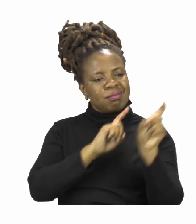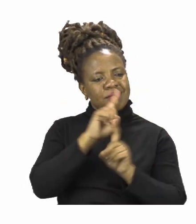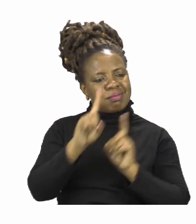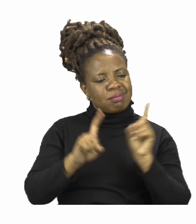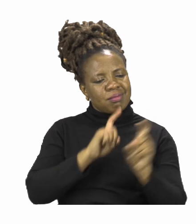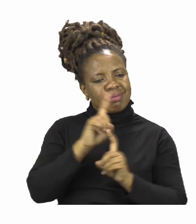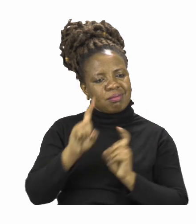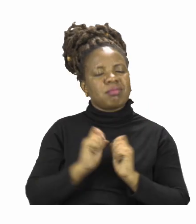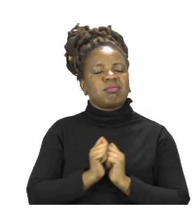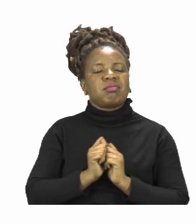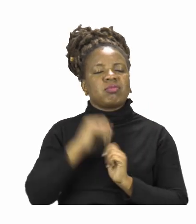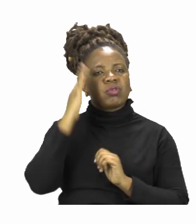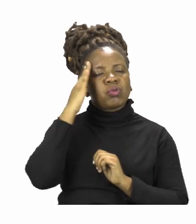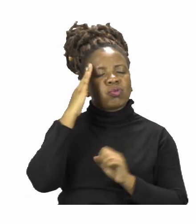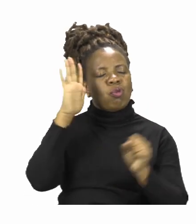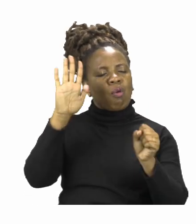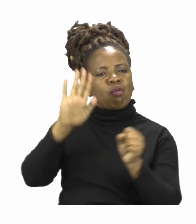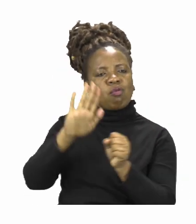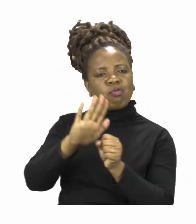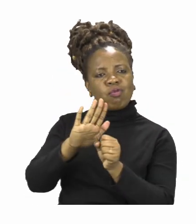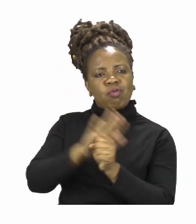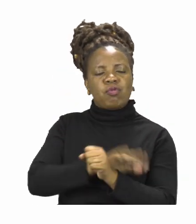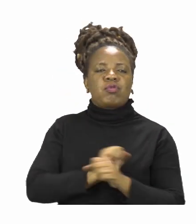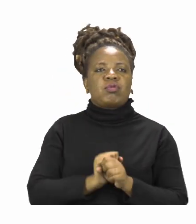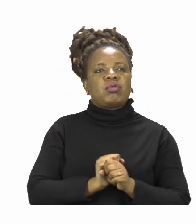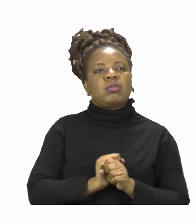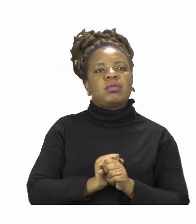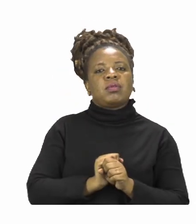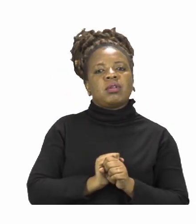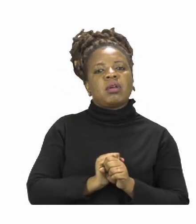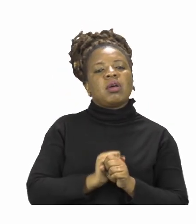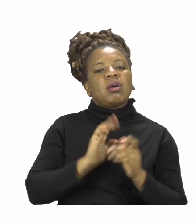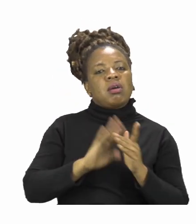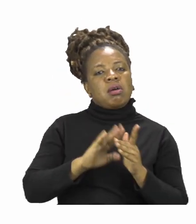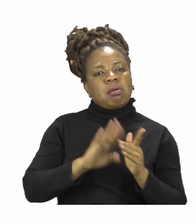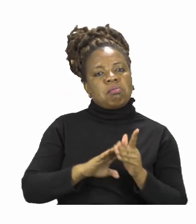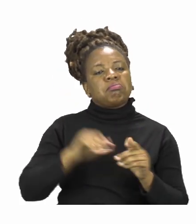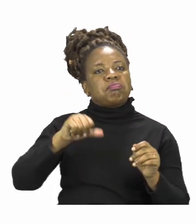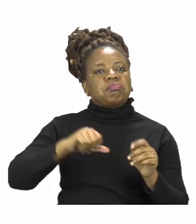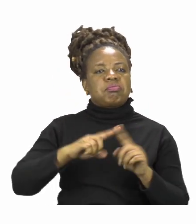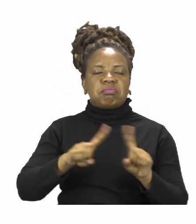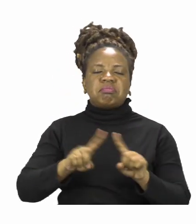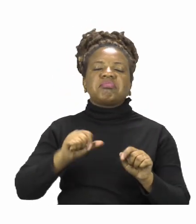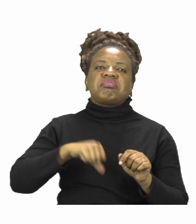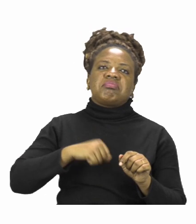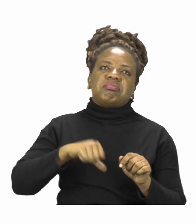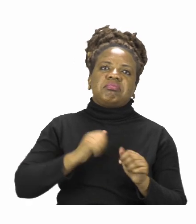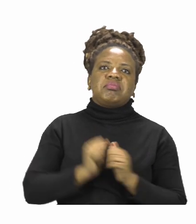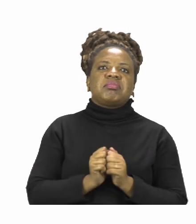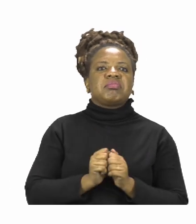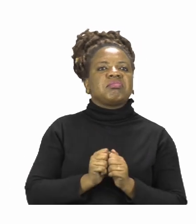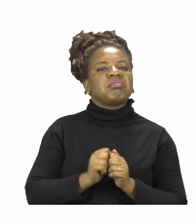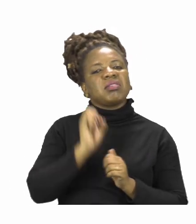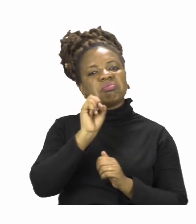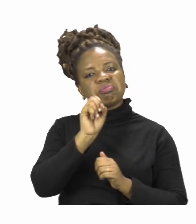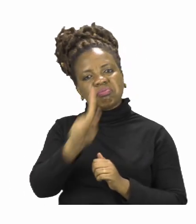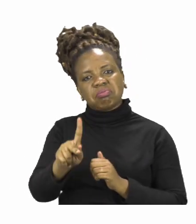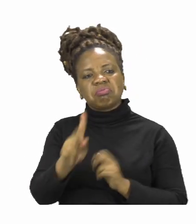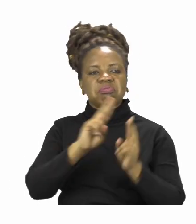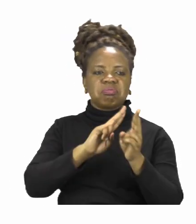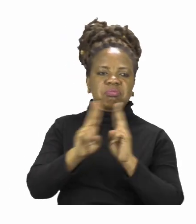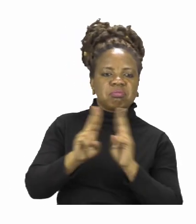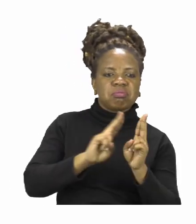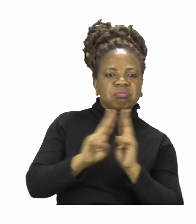AIDS, especially with your family. Ask the questions that make you understand the disease a bit better.